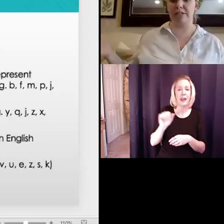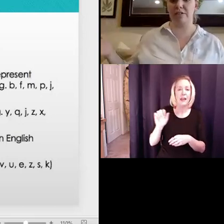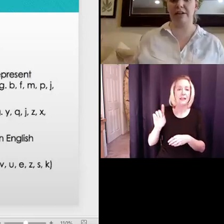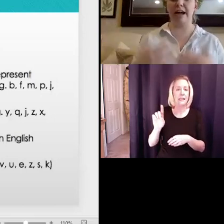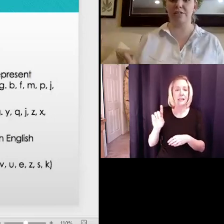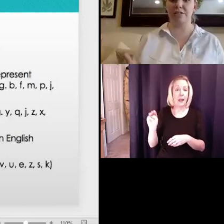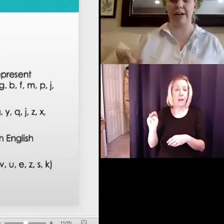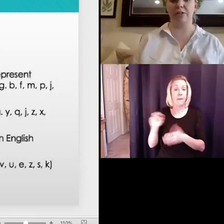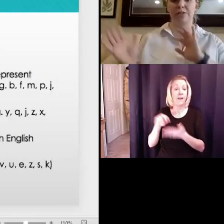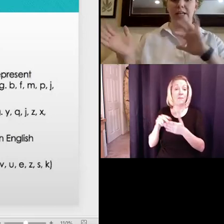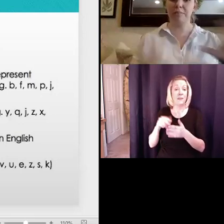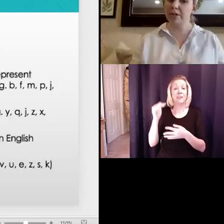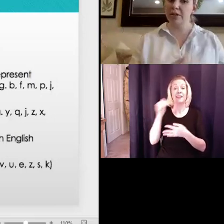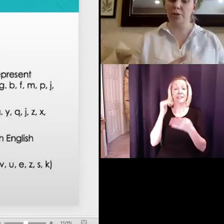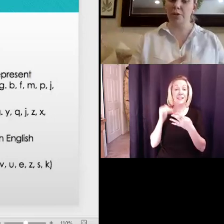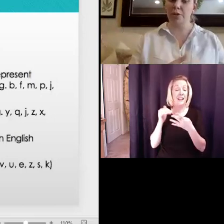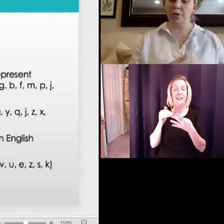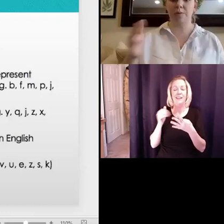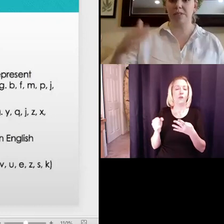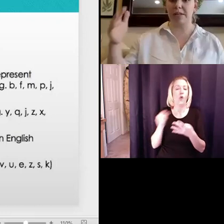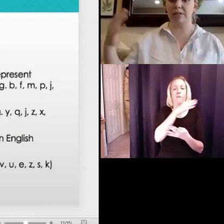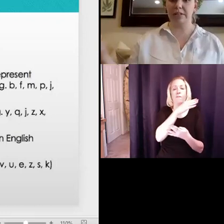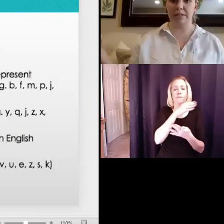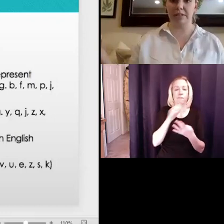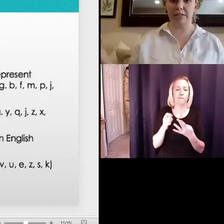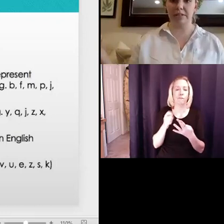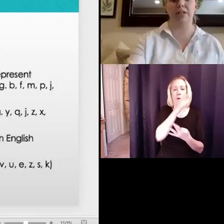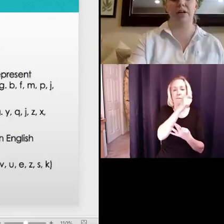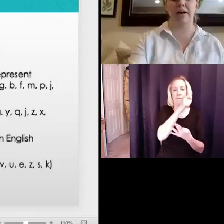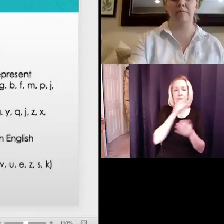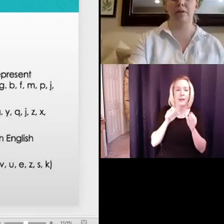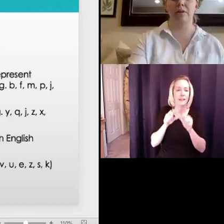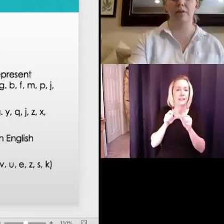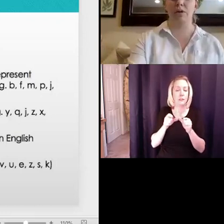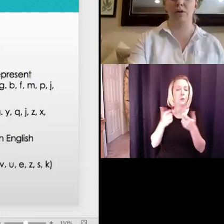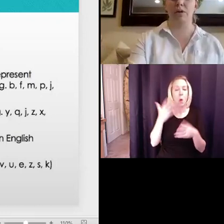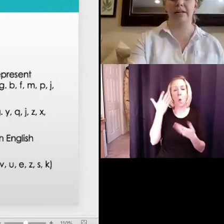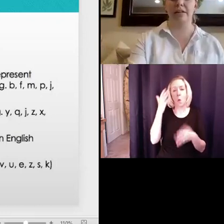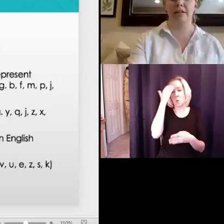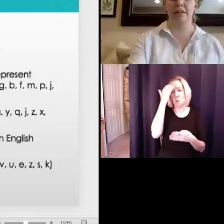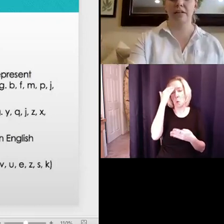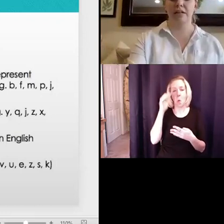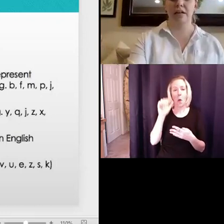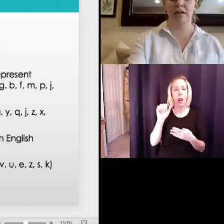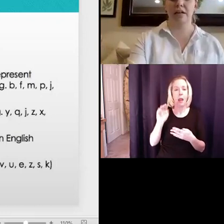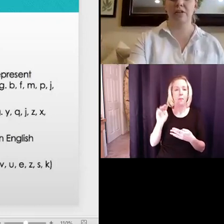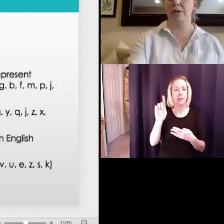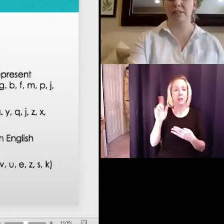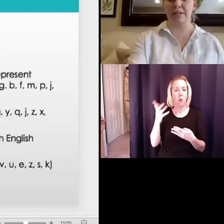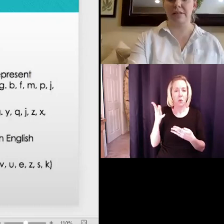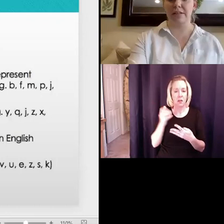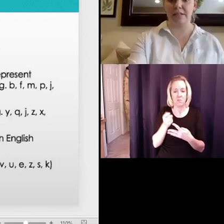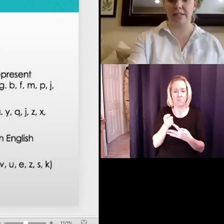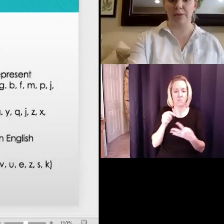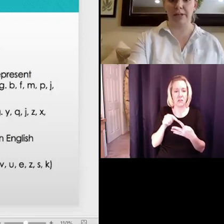every single letter. As your child learns them, you can remove them from the cycle and continue to work on the ones